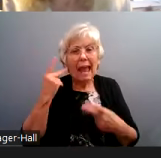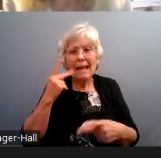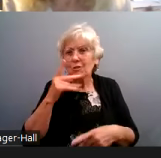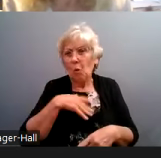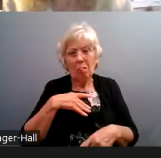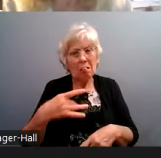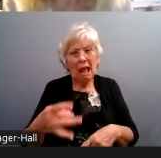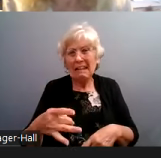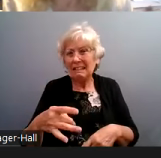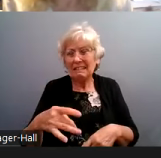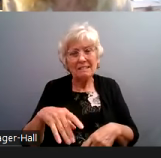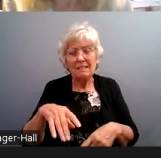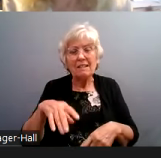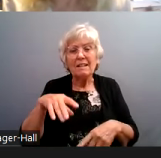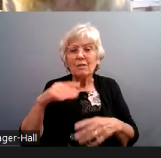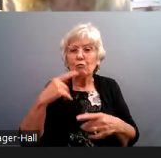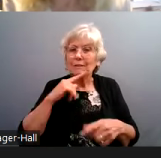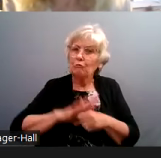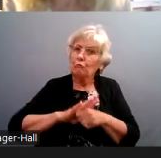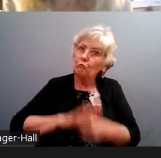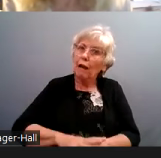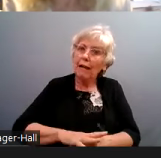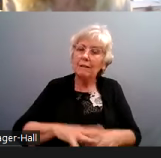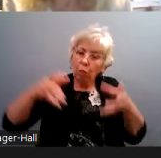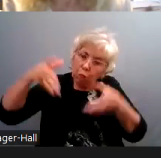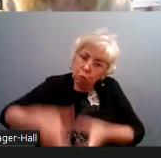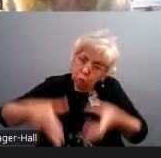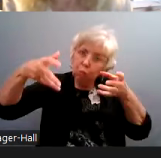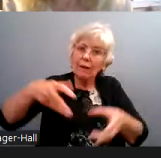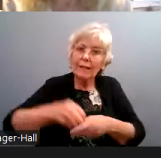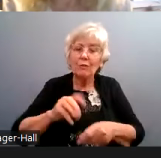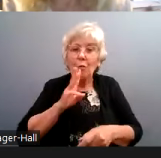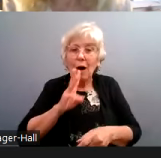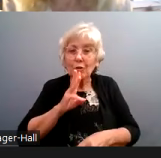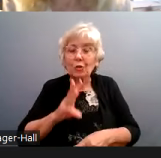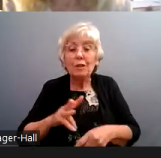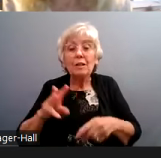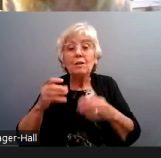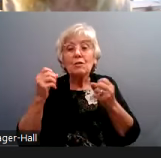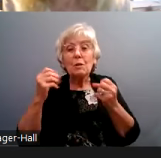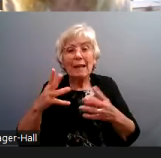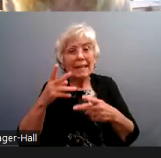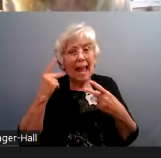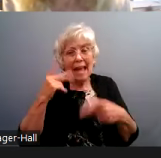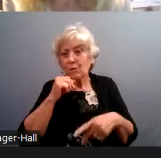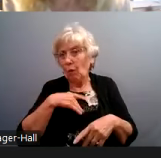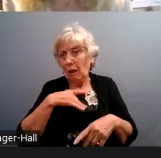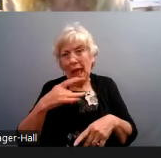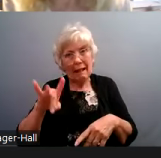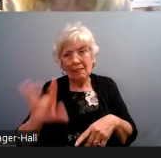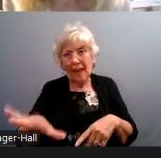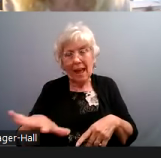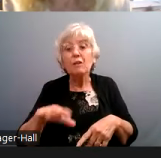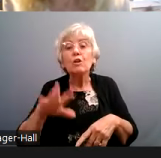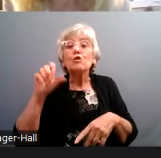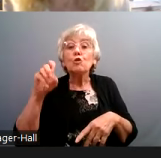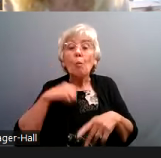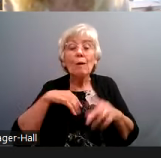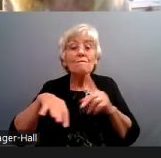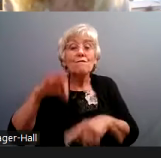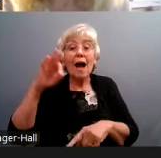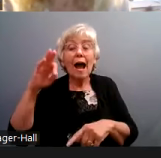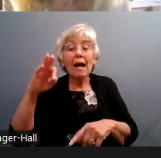be stressful, going, about all that water being dunked in the water like that. So a lot of cats don't like that. And so we find that we have them